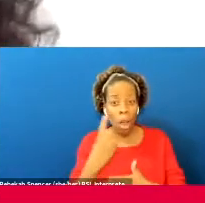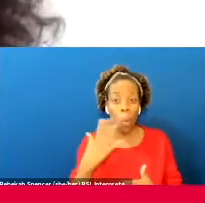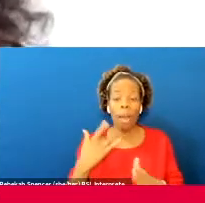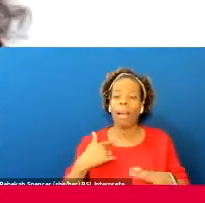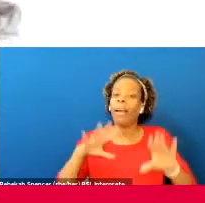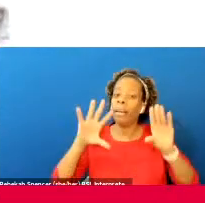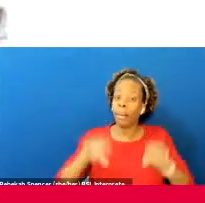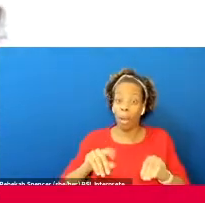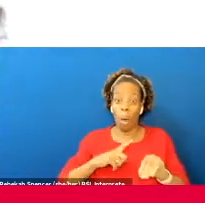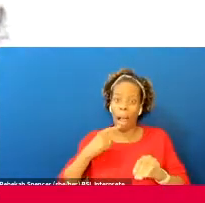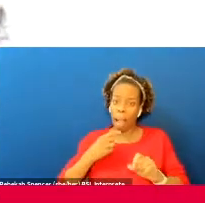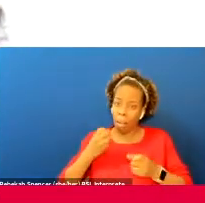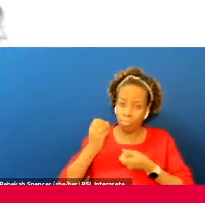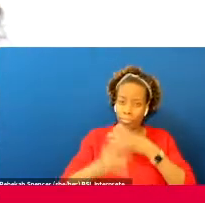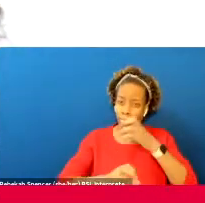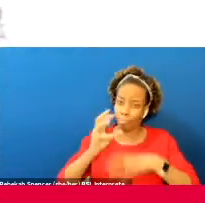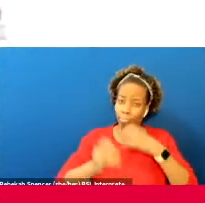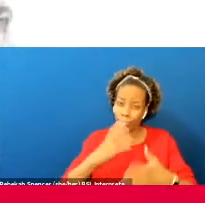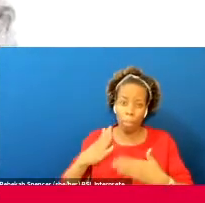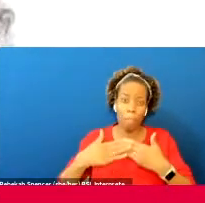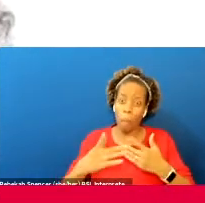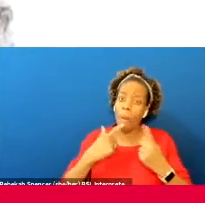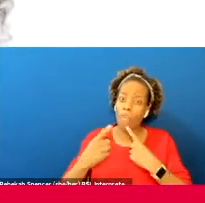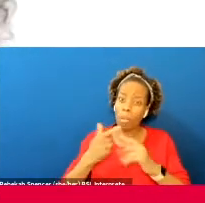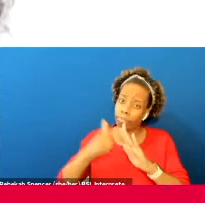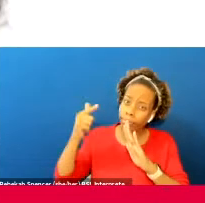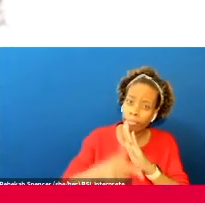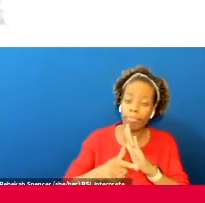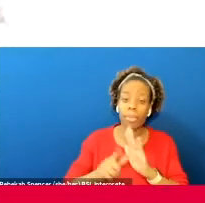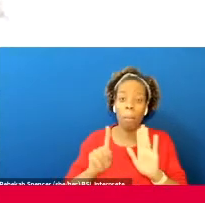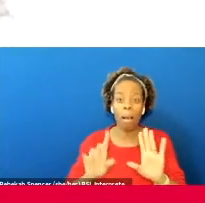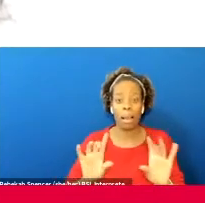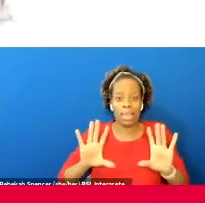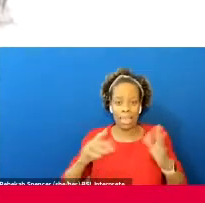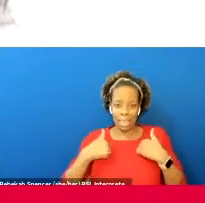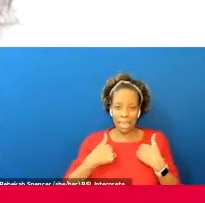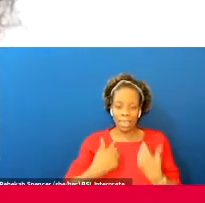hours. So I think that, yeah. Yeah, thank you.